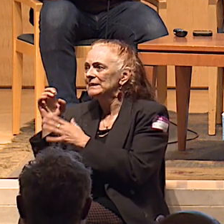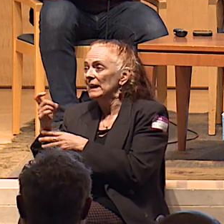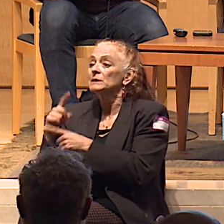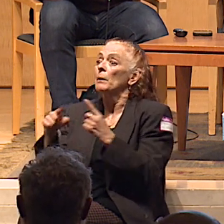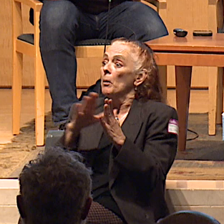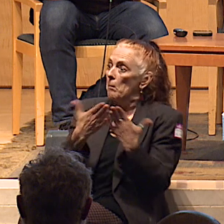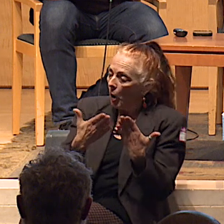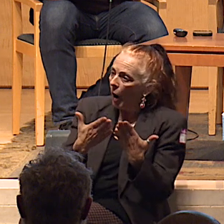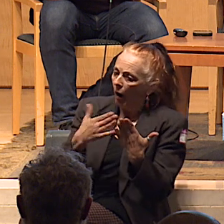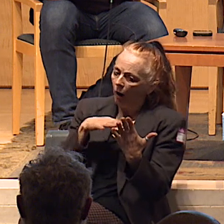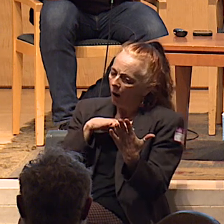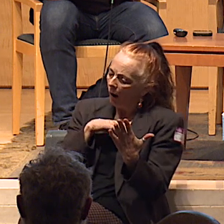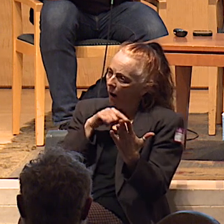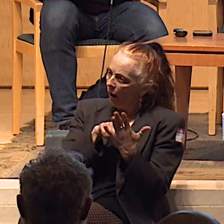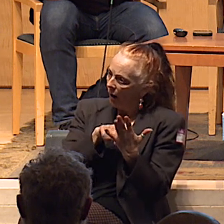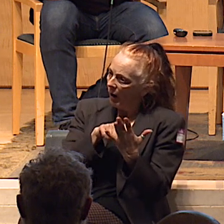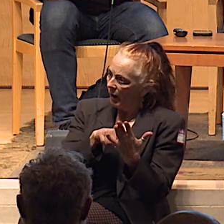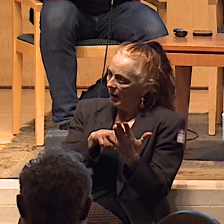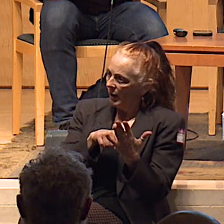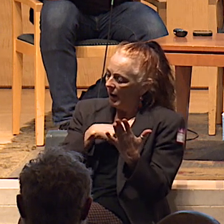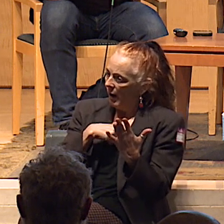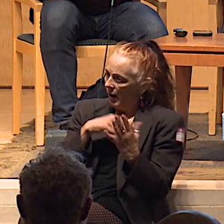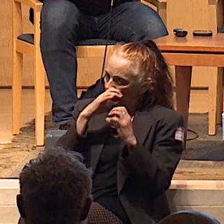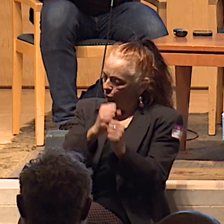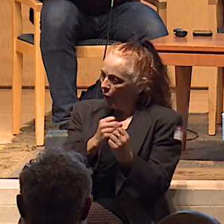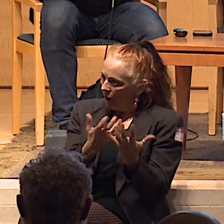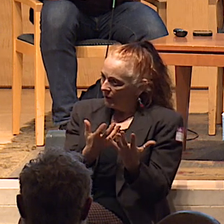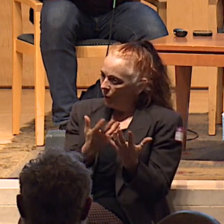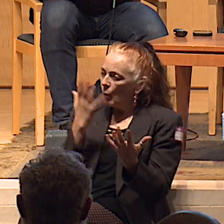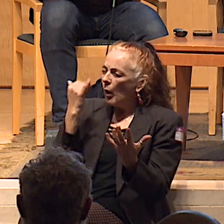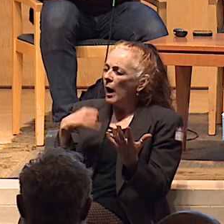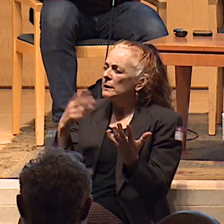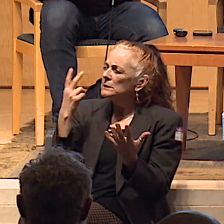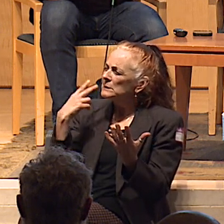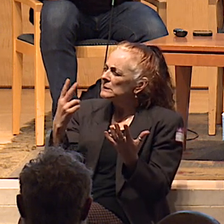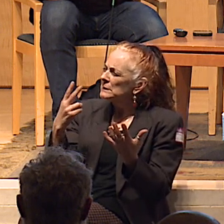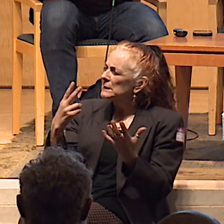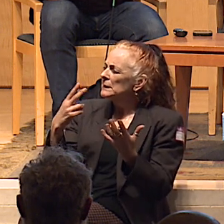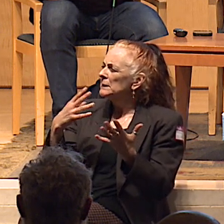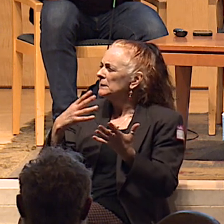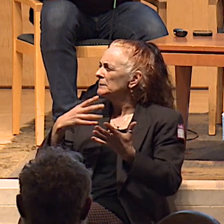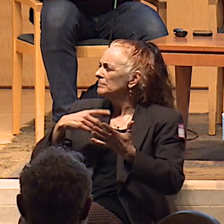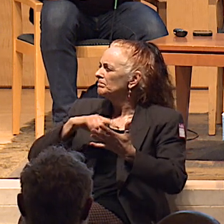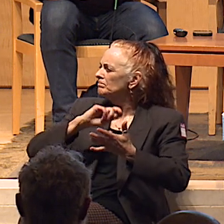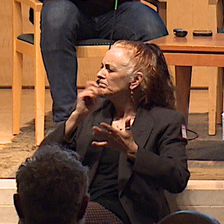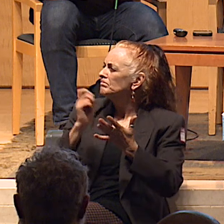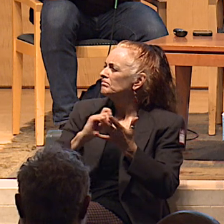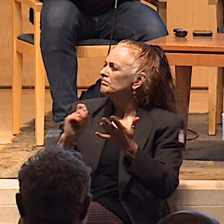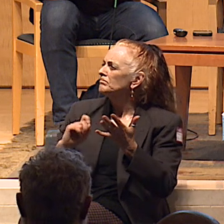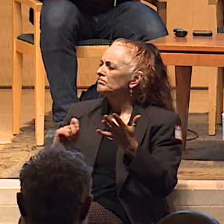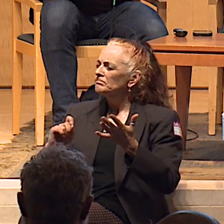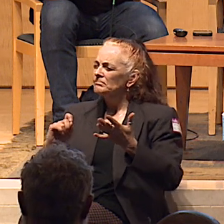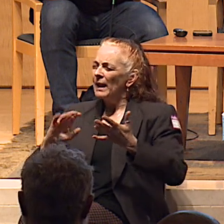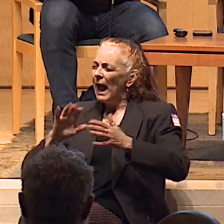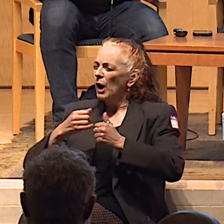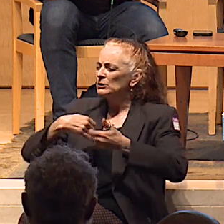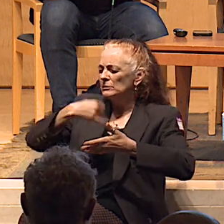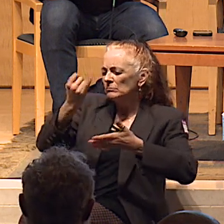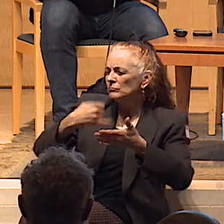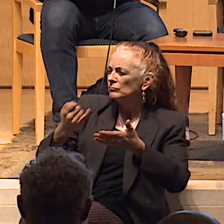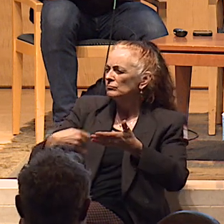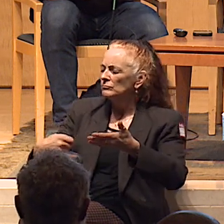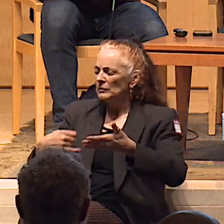because I feel like by seeing the stroke of her ink on the page,